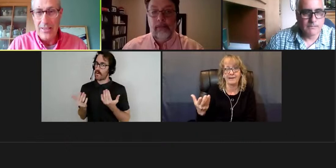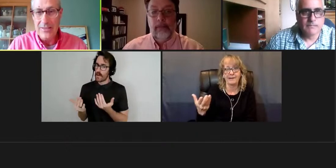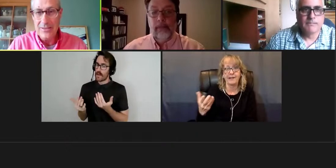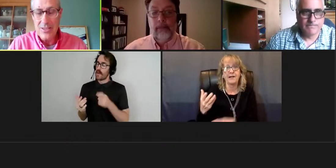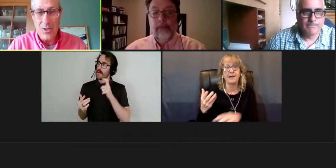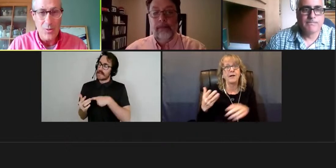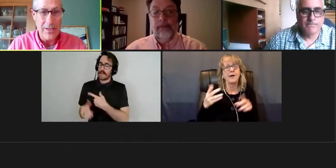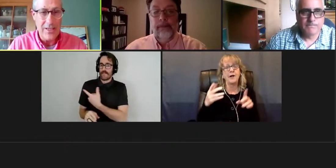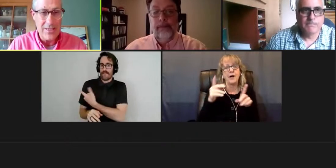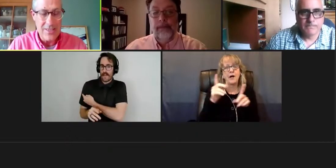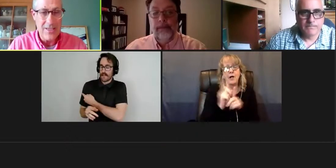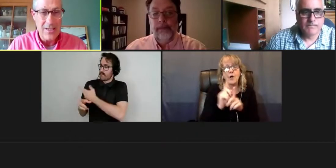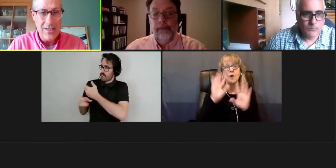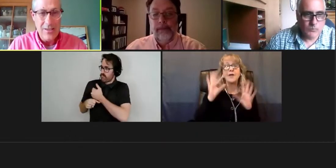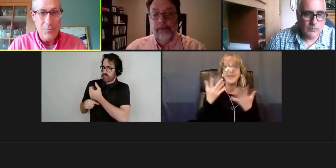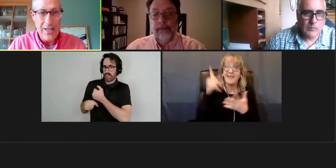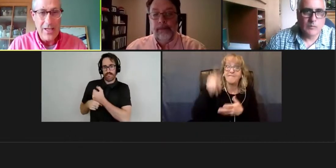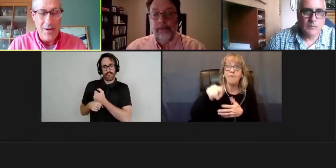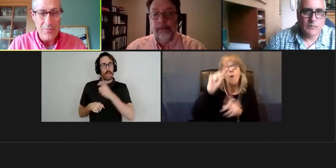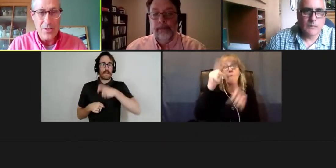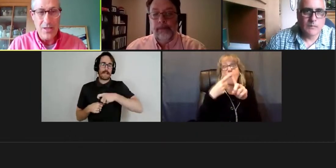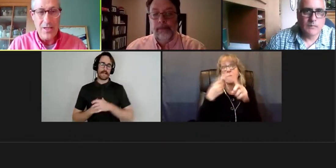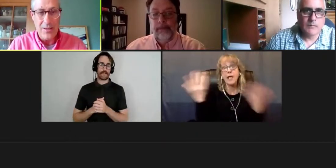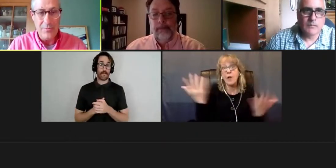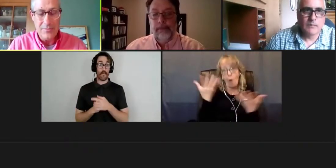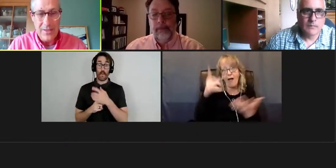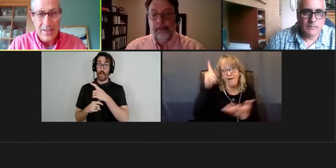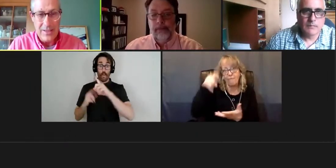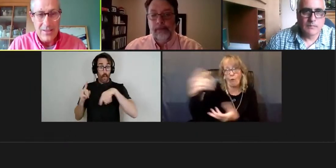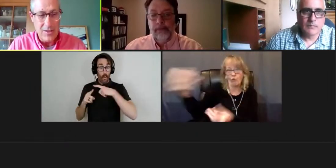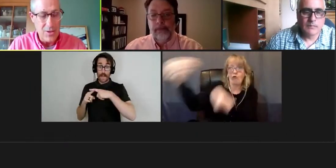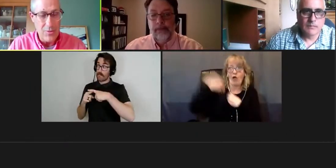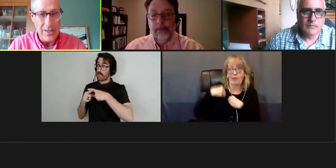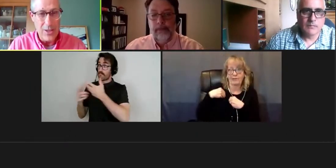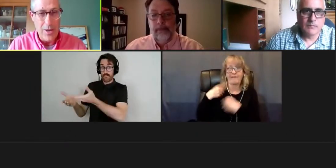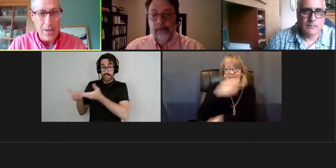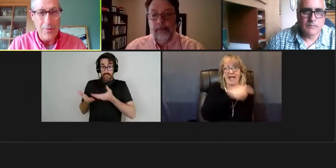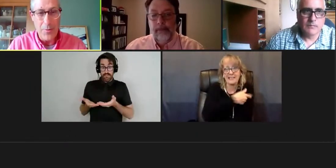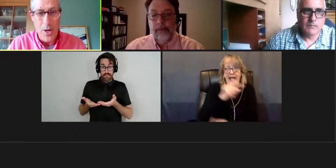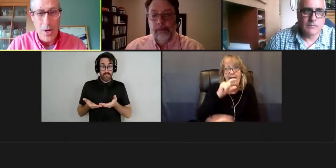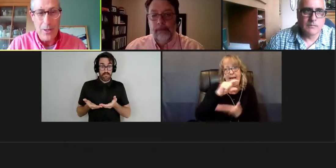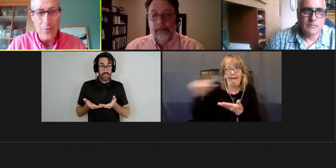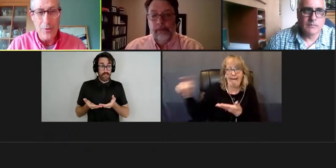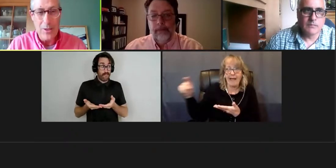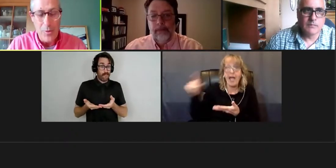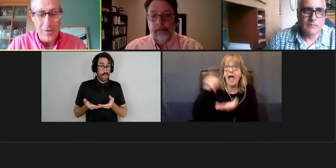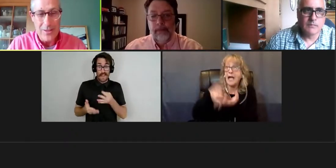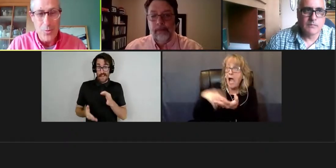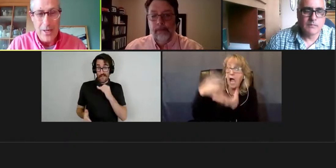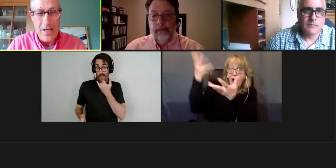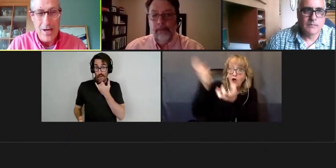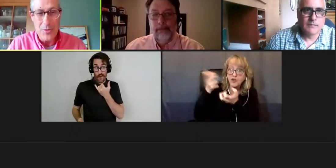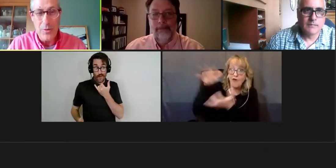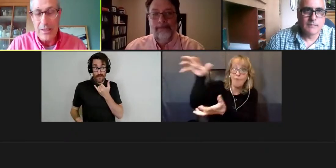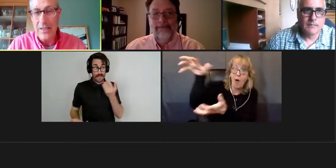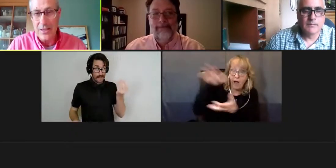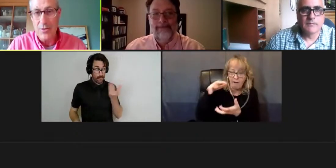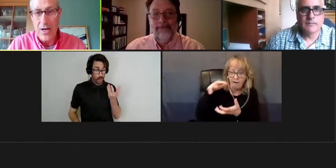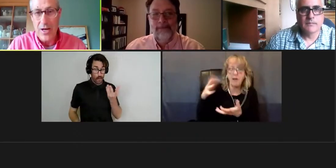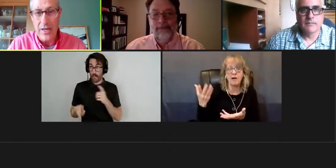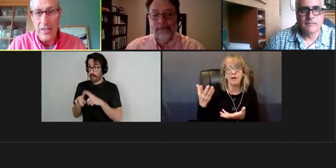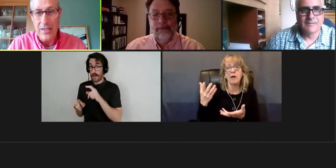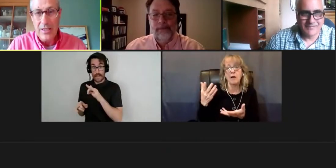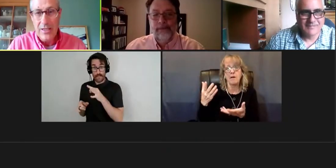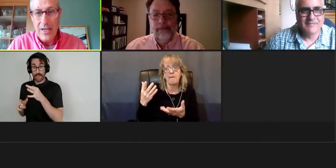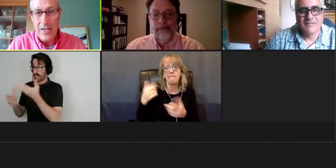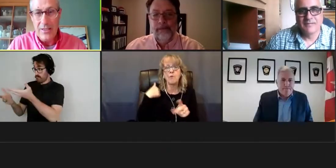supply. So it's when it comes, and you know, Tony can correct me if I'm wrong, but I don't think he will, is when it comes, we can hit the